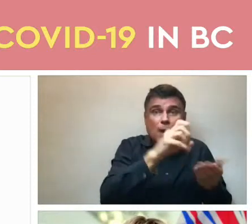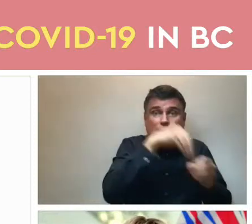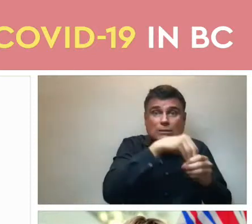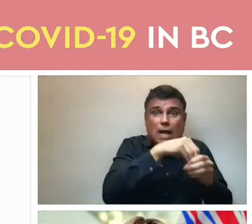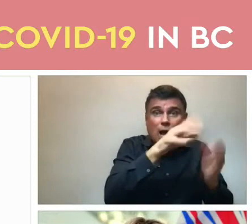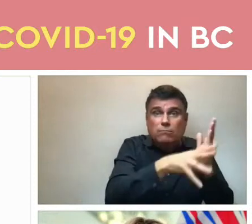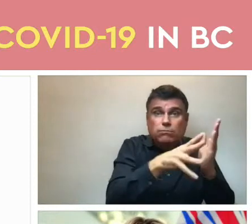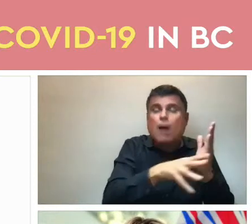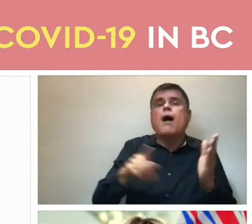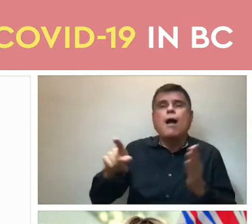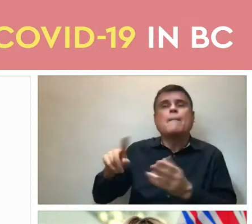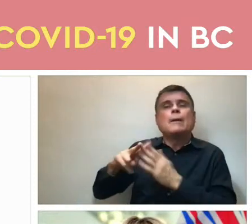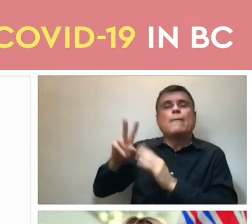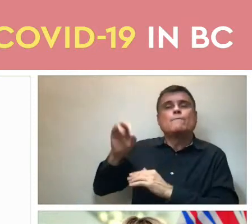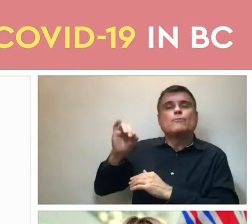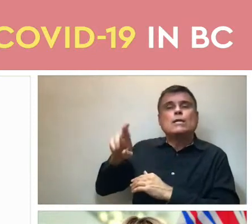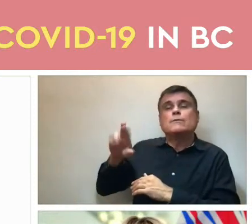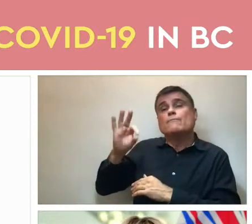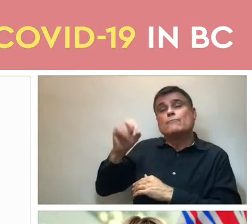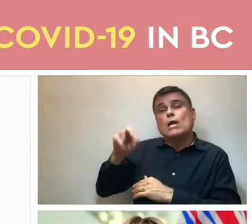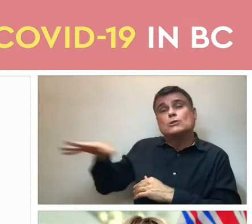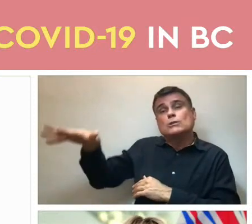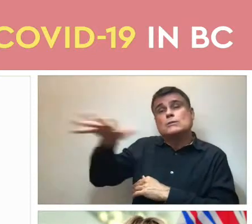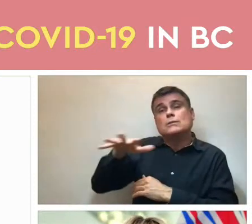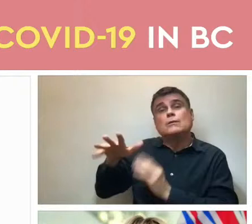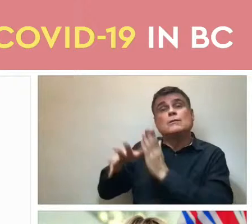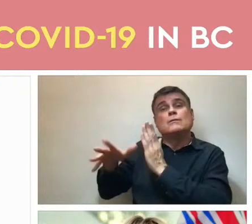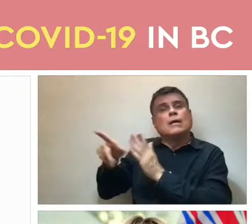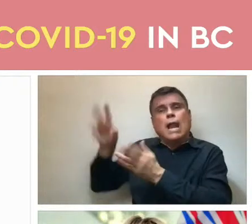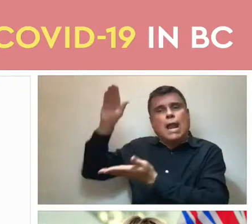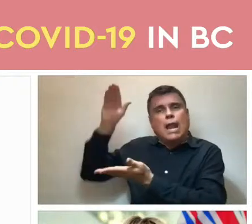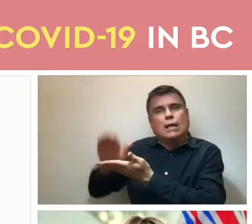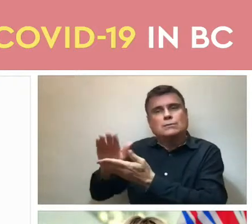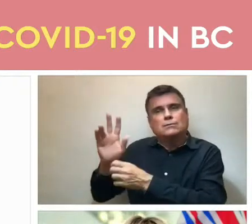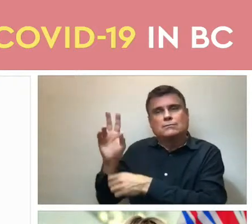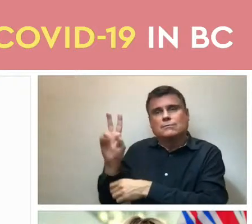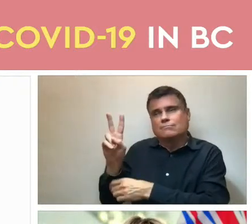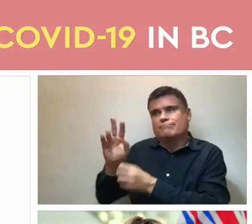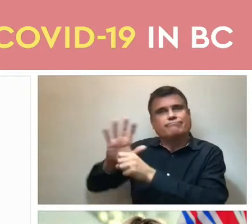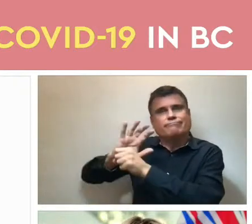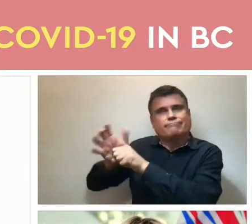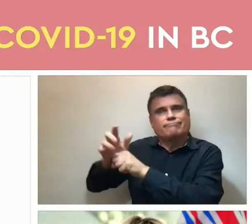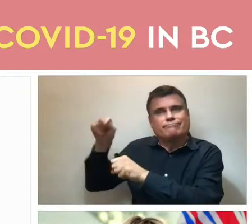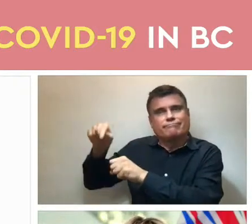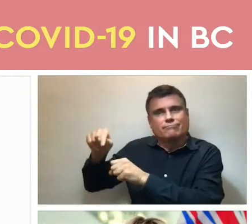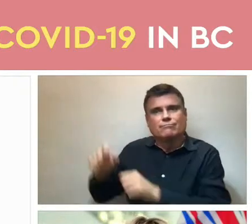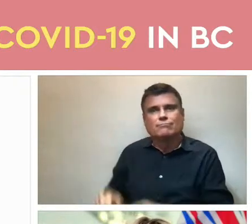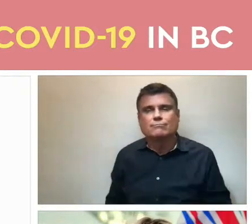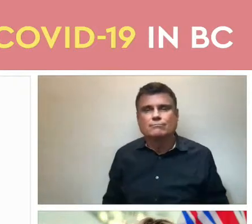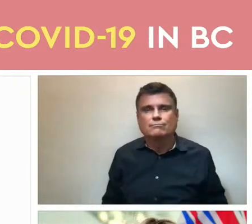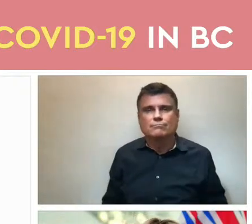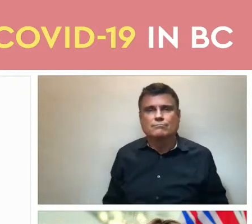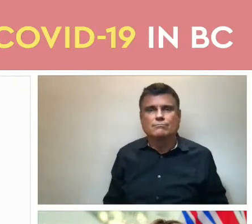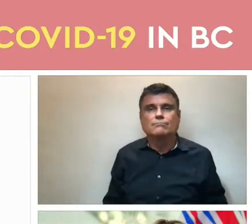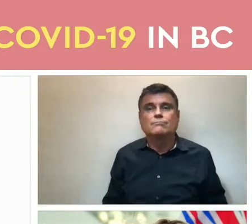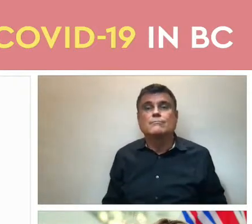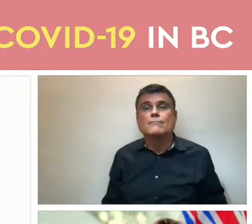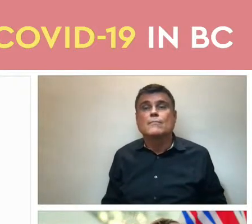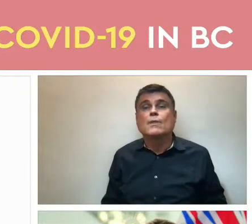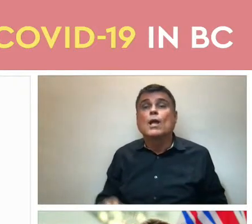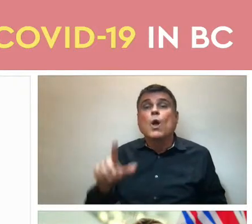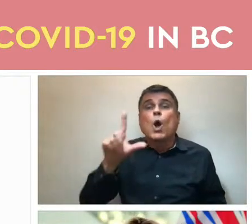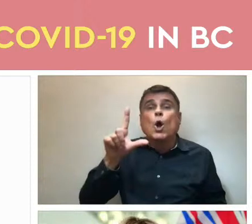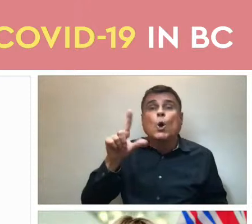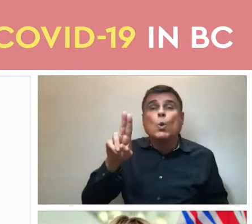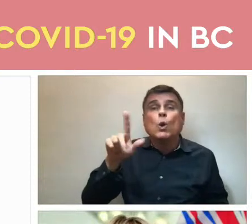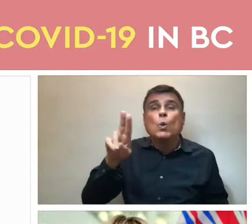missing things. And we've seen the same pattern in signals from around Vancouver coastal areas, Lulu Island, Iona